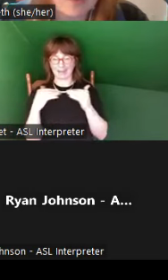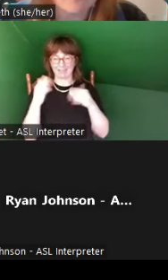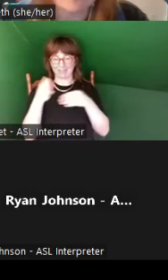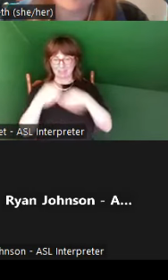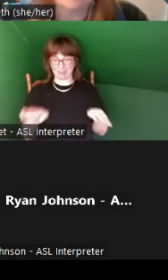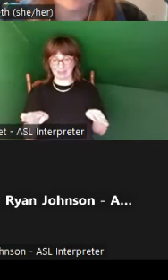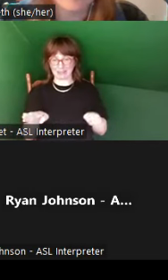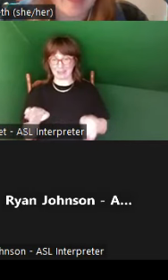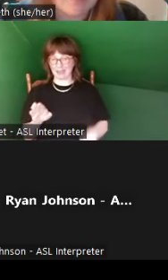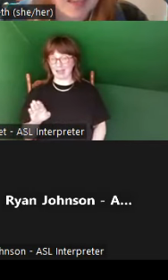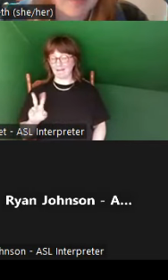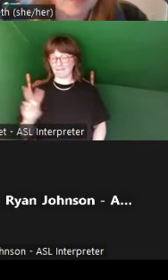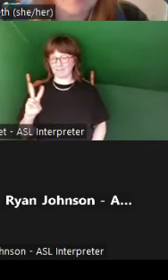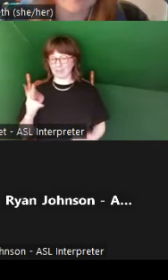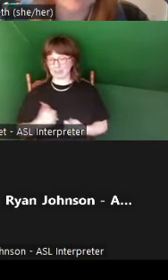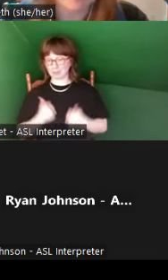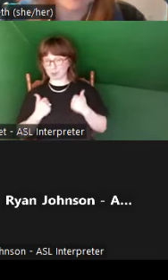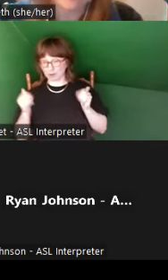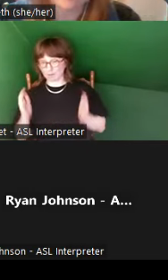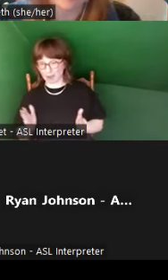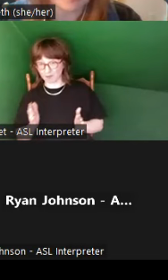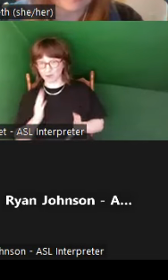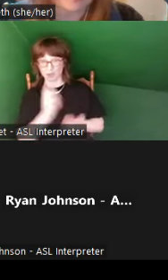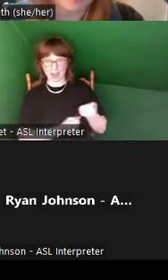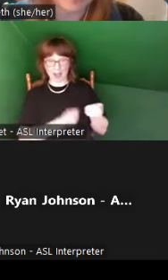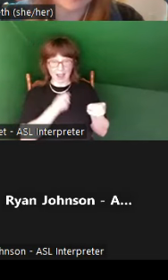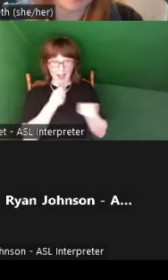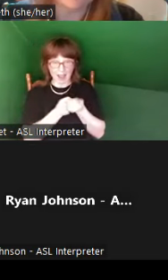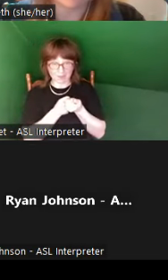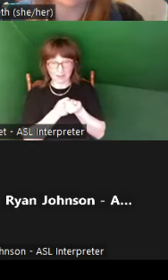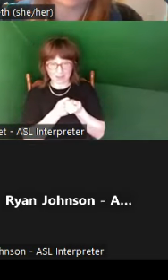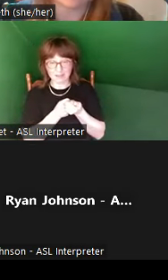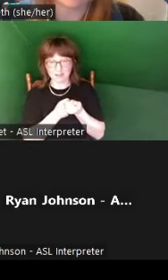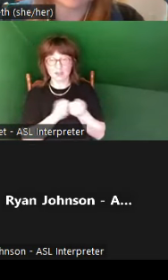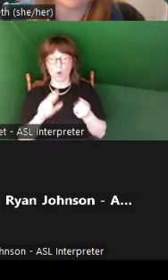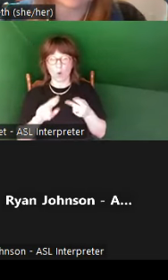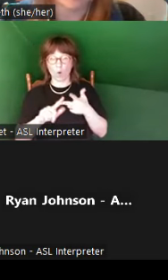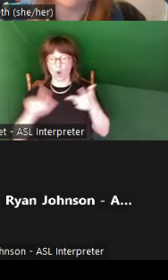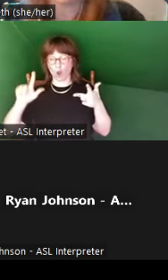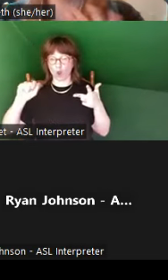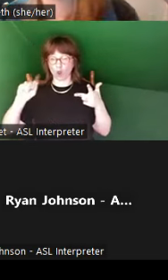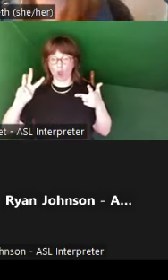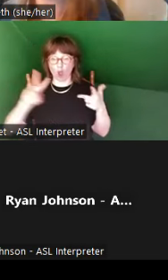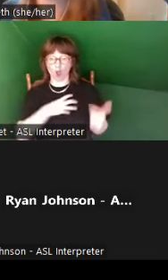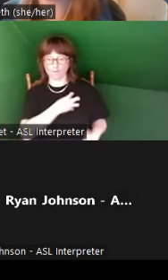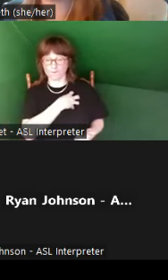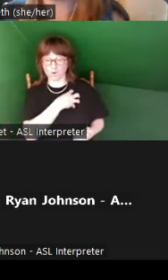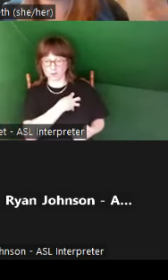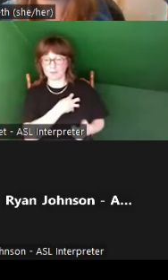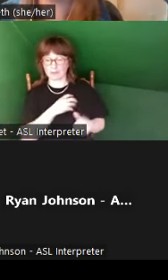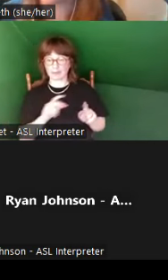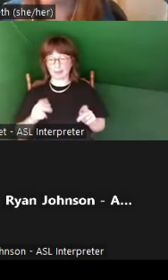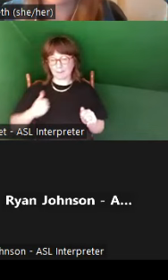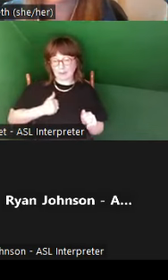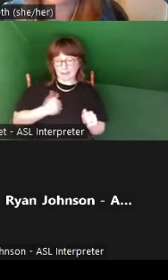victim survivors, advocates at domestic violence programs, or law enforcement and military personnel, with a couple of other